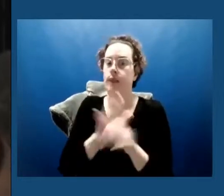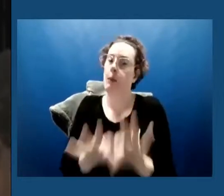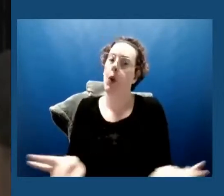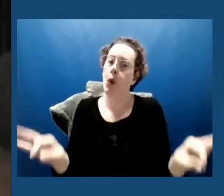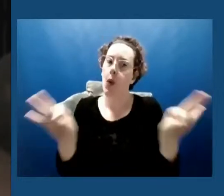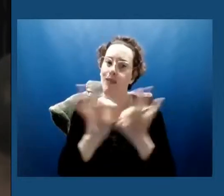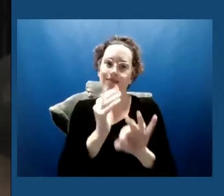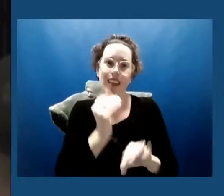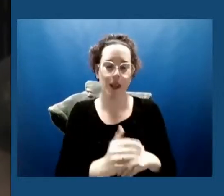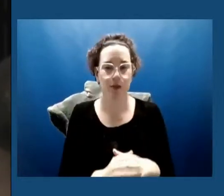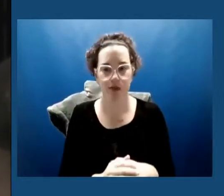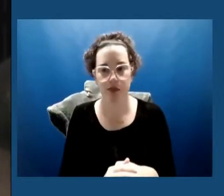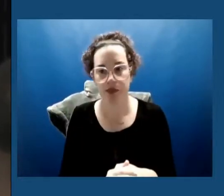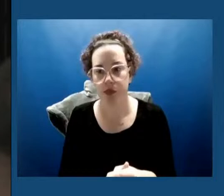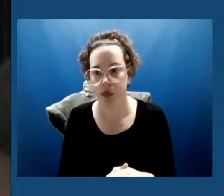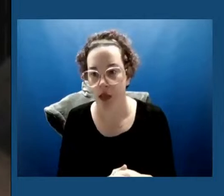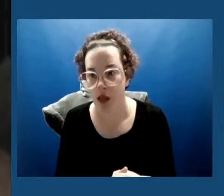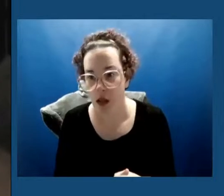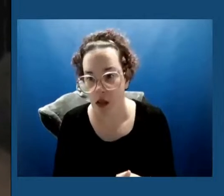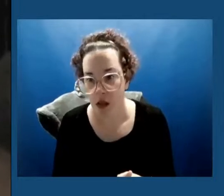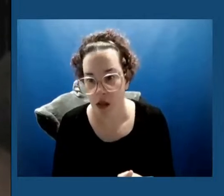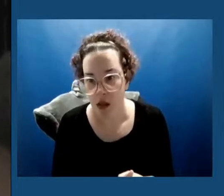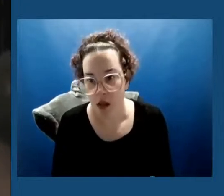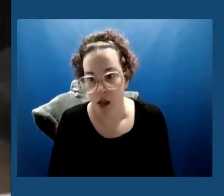that, Randy. So